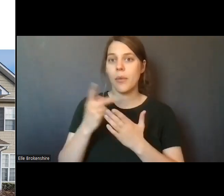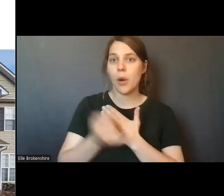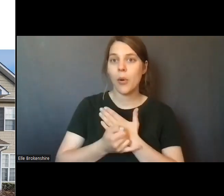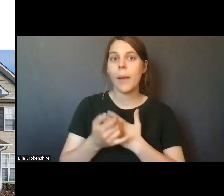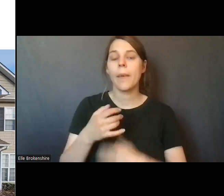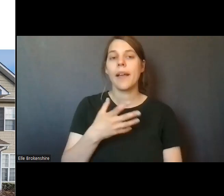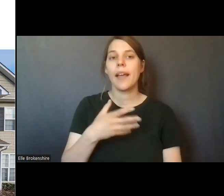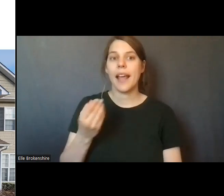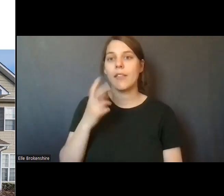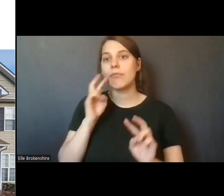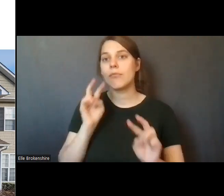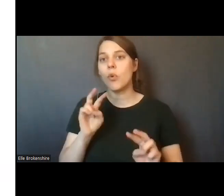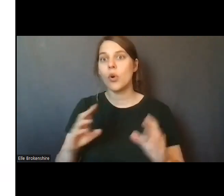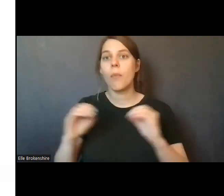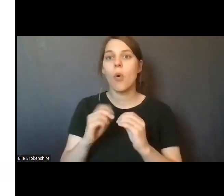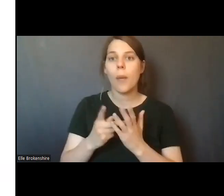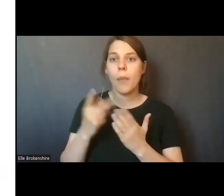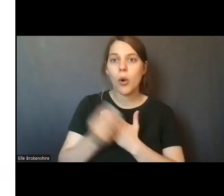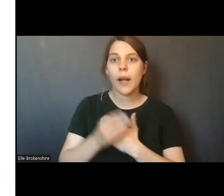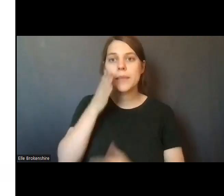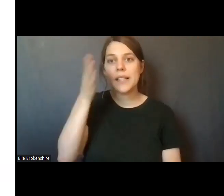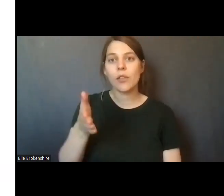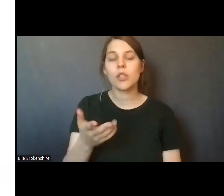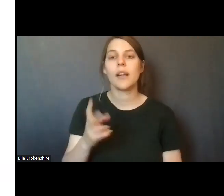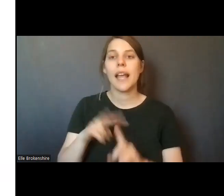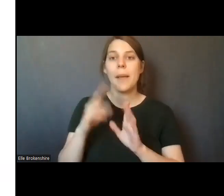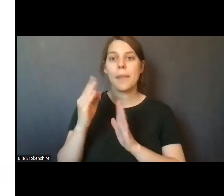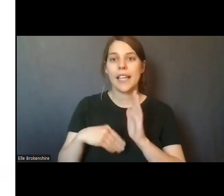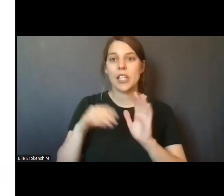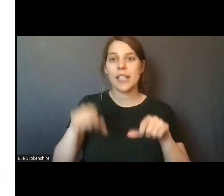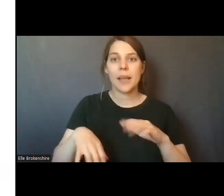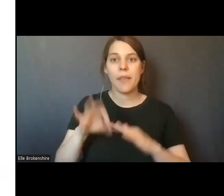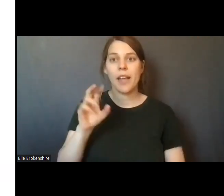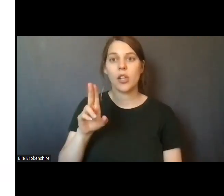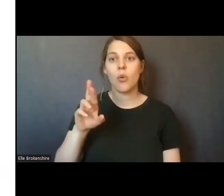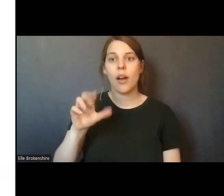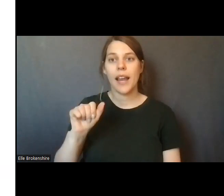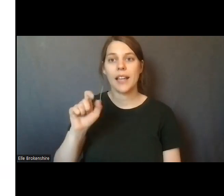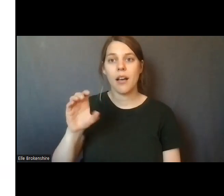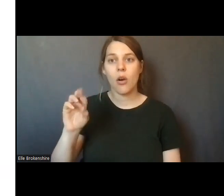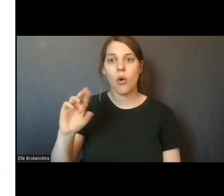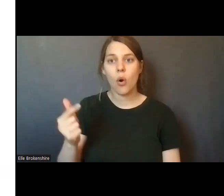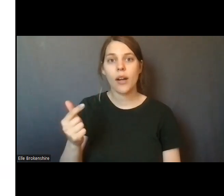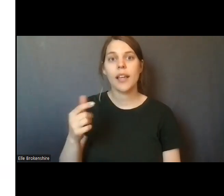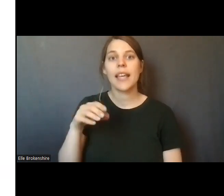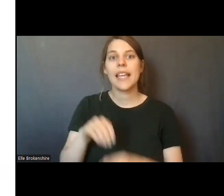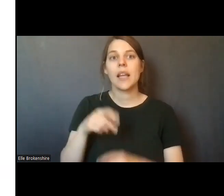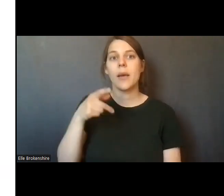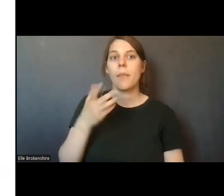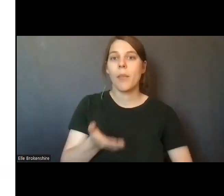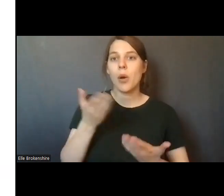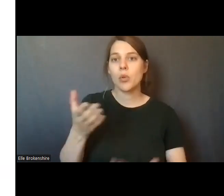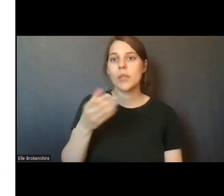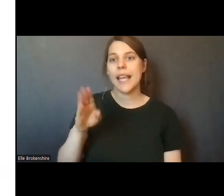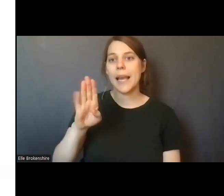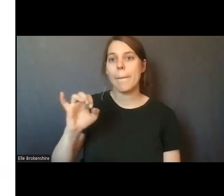projects to this group in the near future. The application can be found at ura.org in the proposals and bids section. And again, it's going to be posted tomorrow on